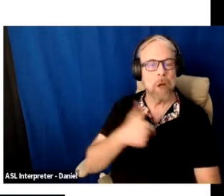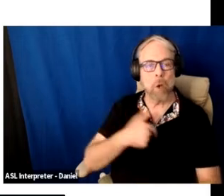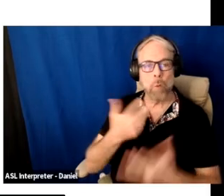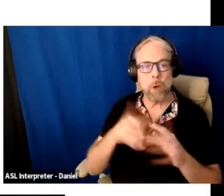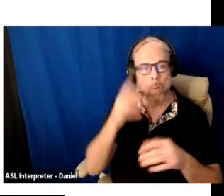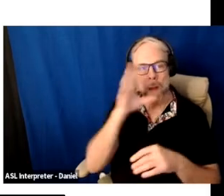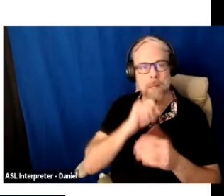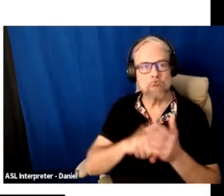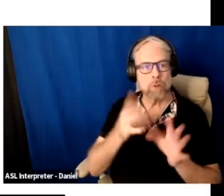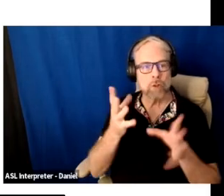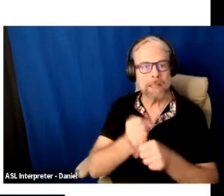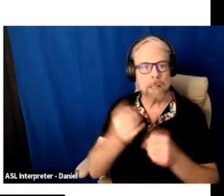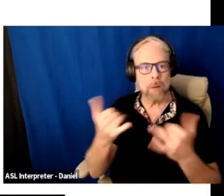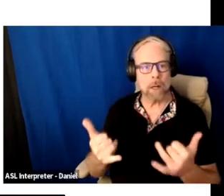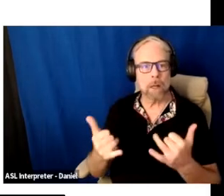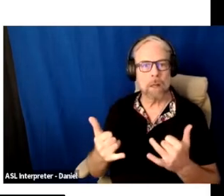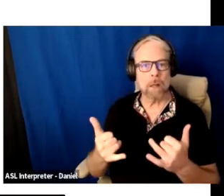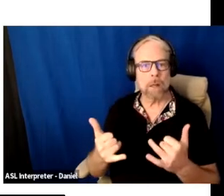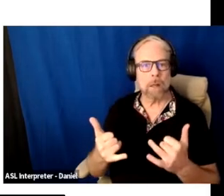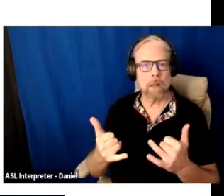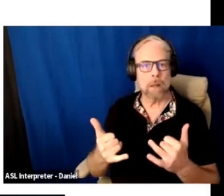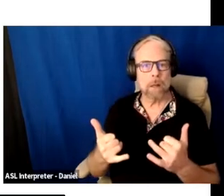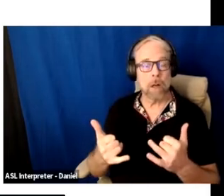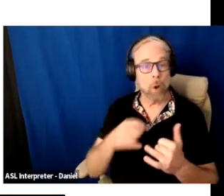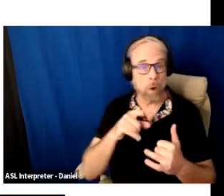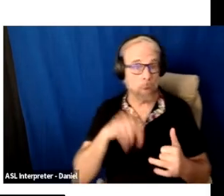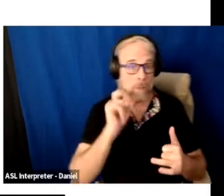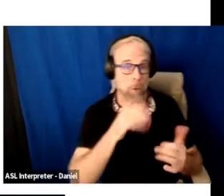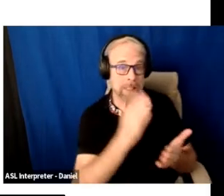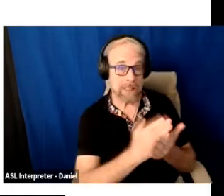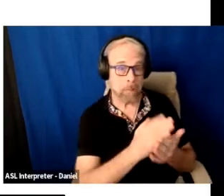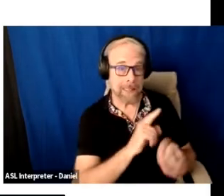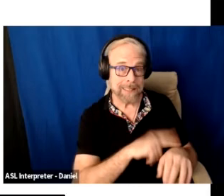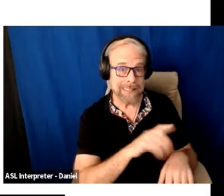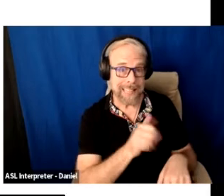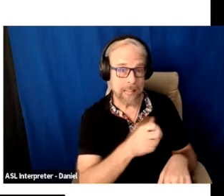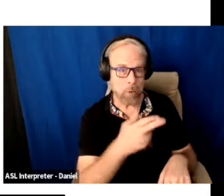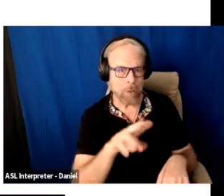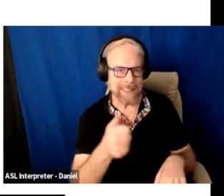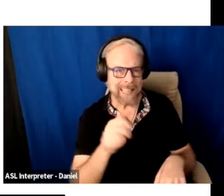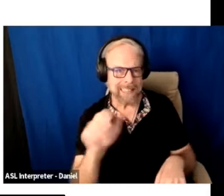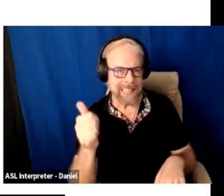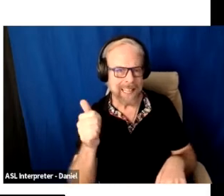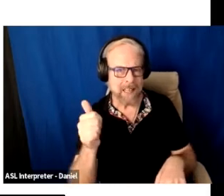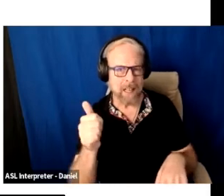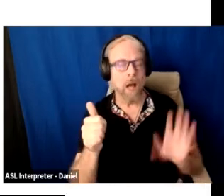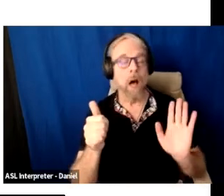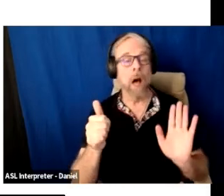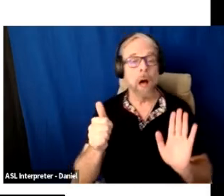here. Okay, and check. are we supposed to stop at 10 or 10:10? No, I don't want to take your breakaway,